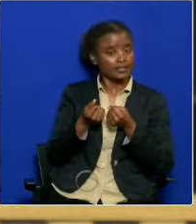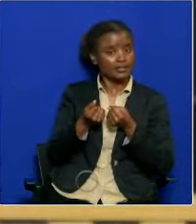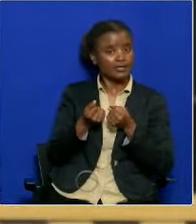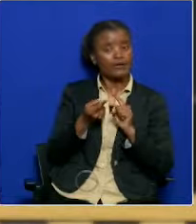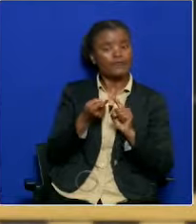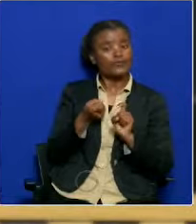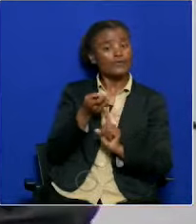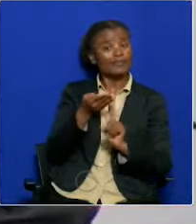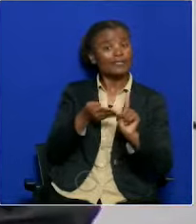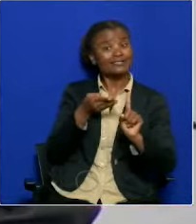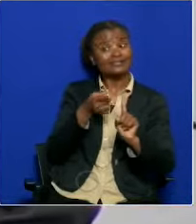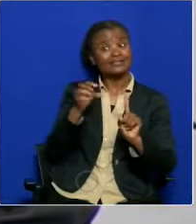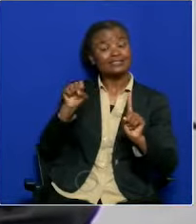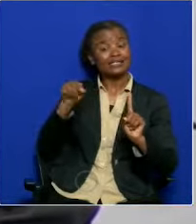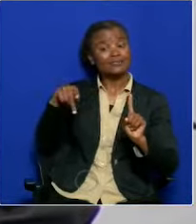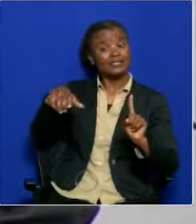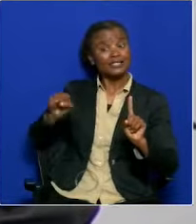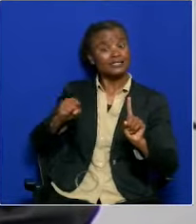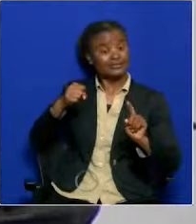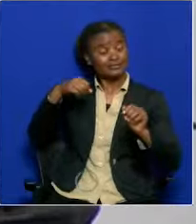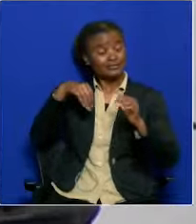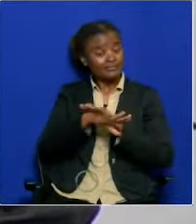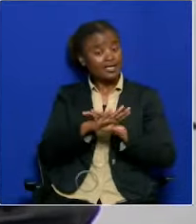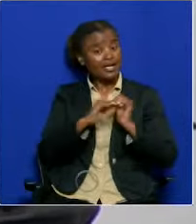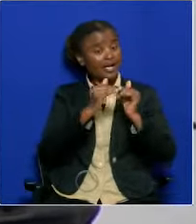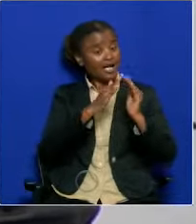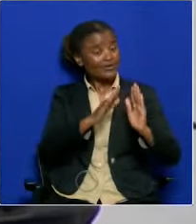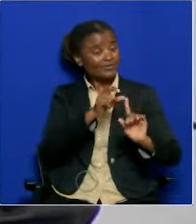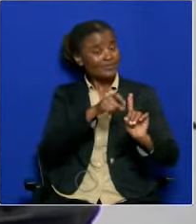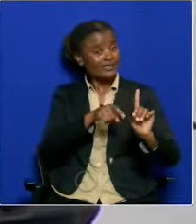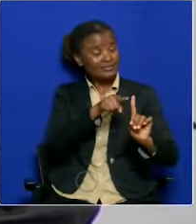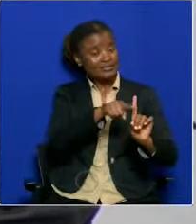of moment. There is no way you only remember now.